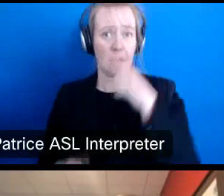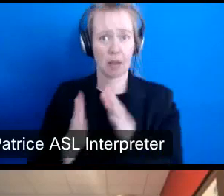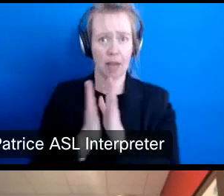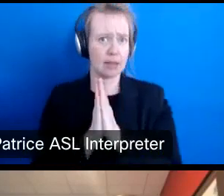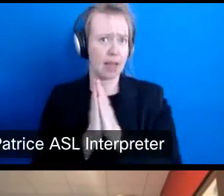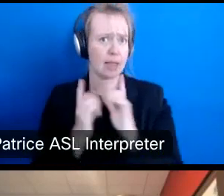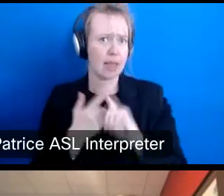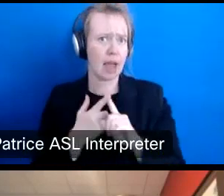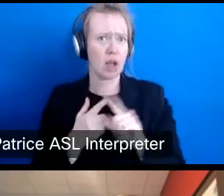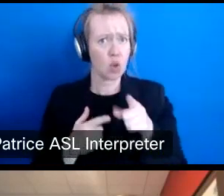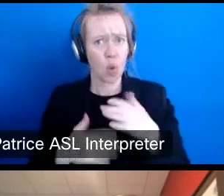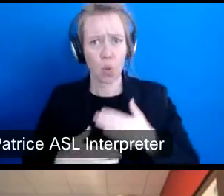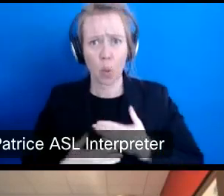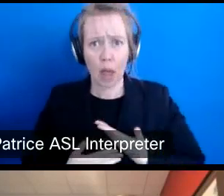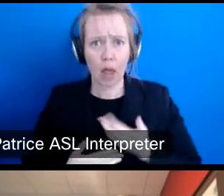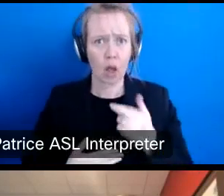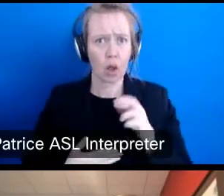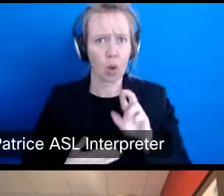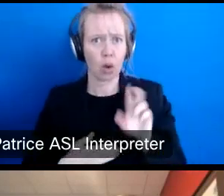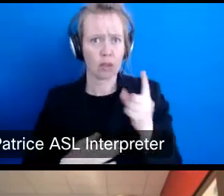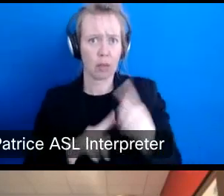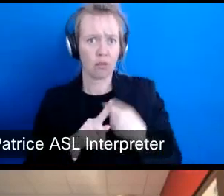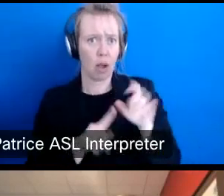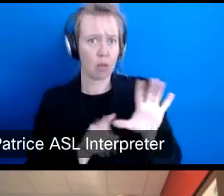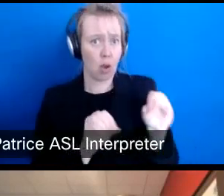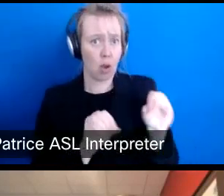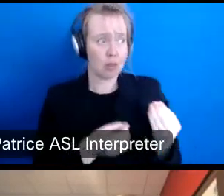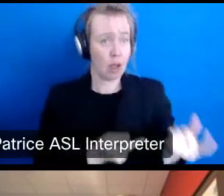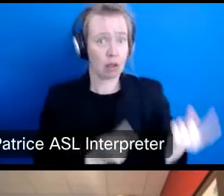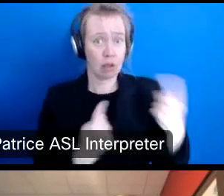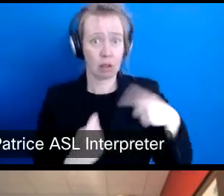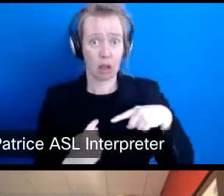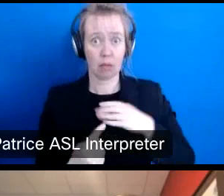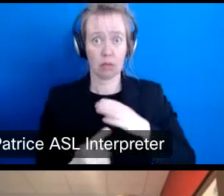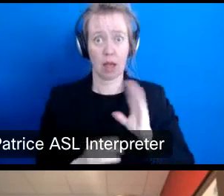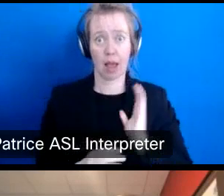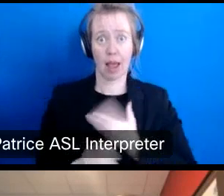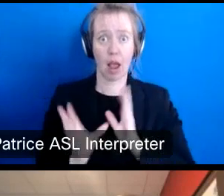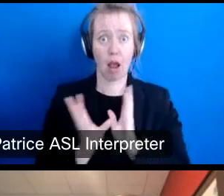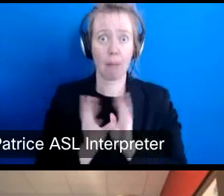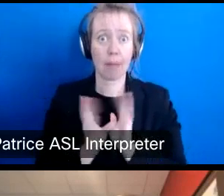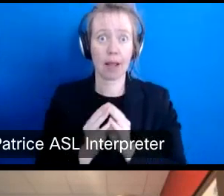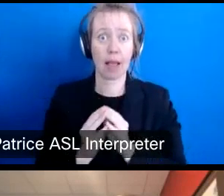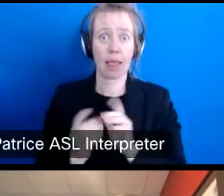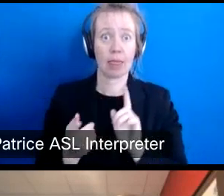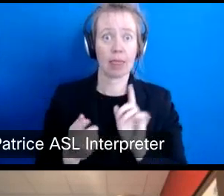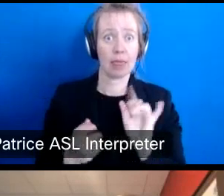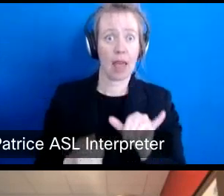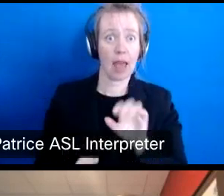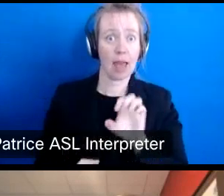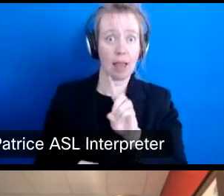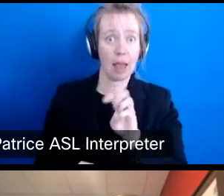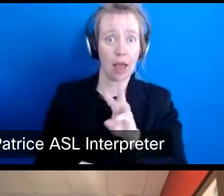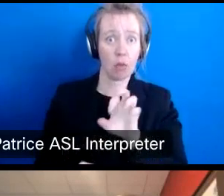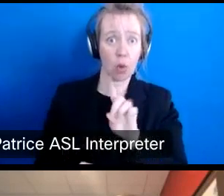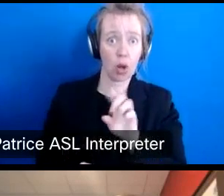your office, to come to a meeting that Commissioner Edwards and I are thinking of hosting,